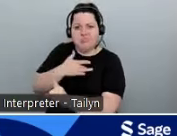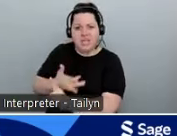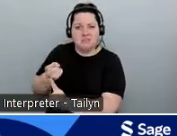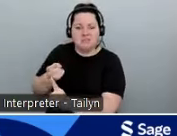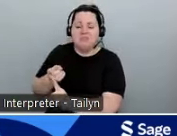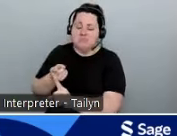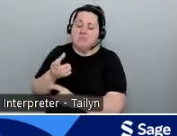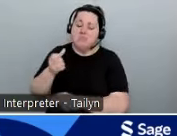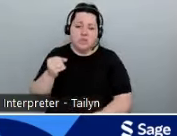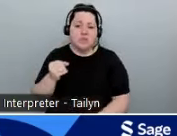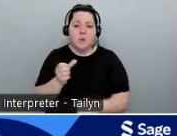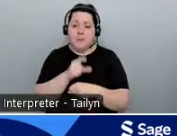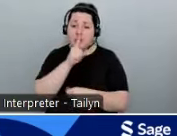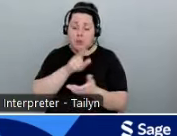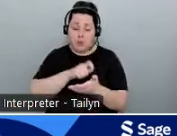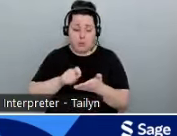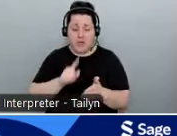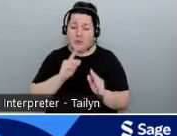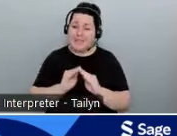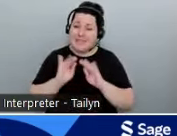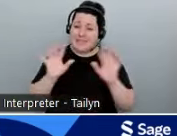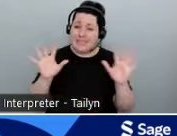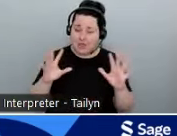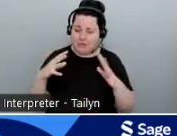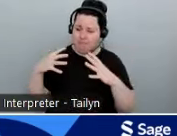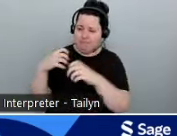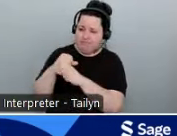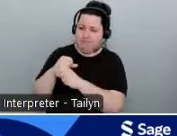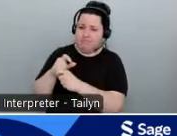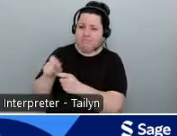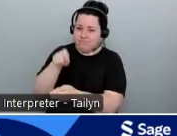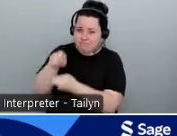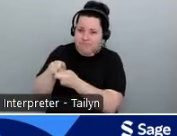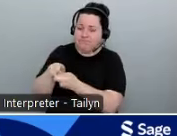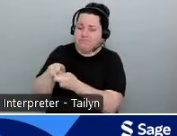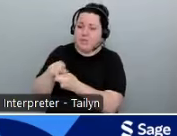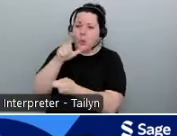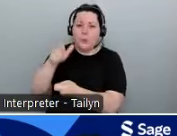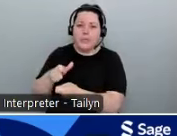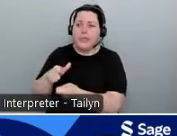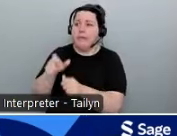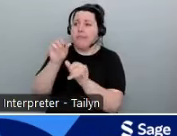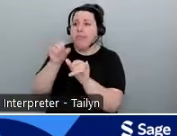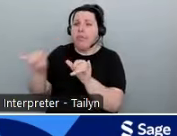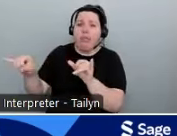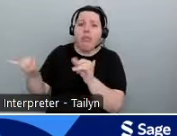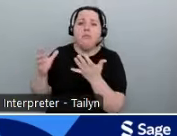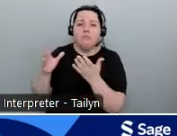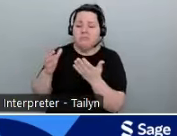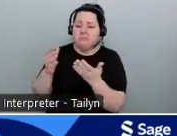your writing is clear, concise, and free of unnecessary complexity.